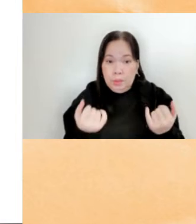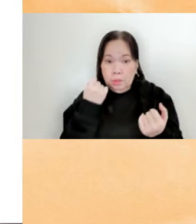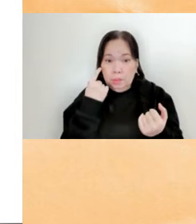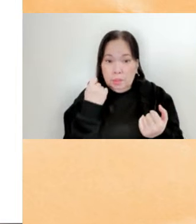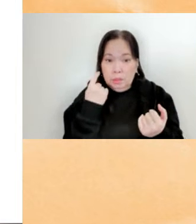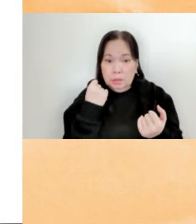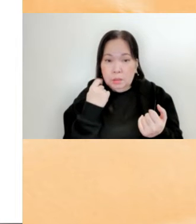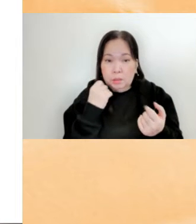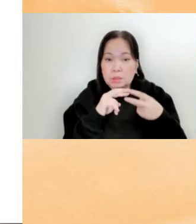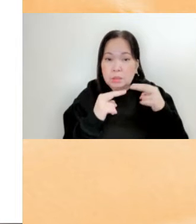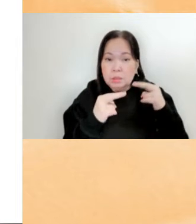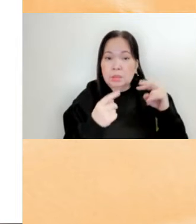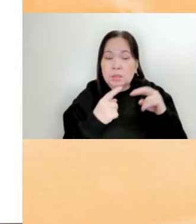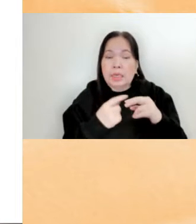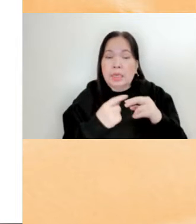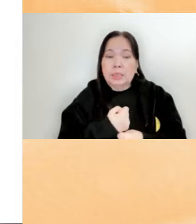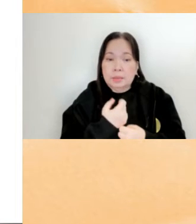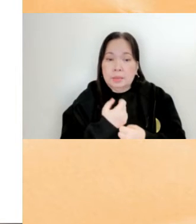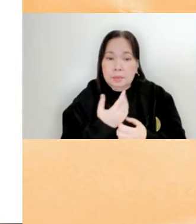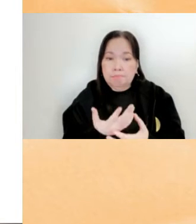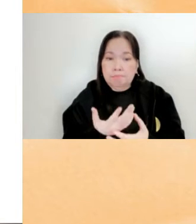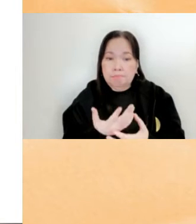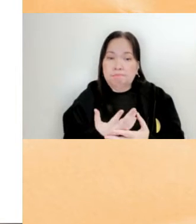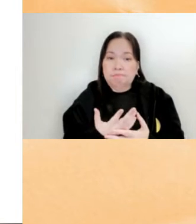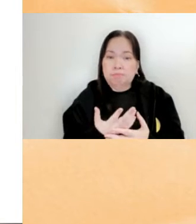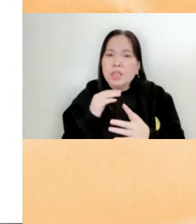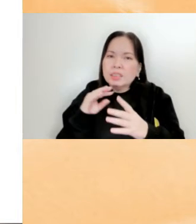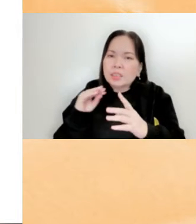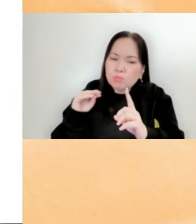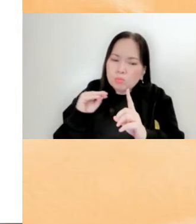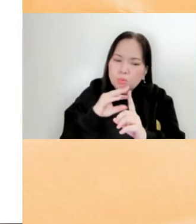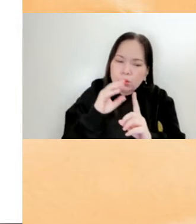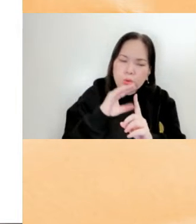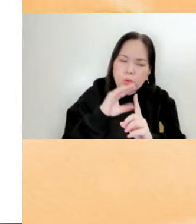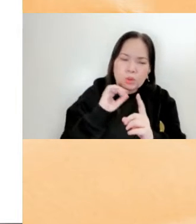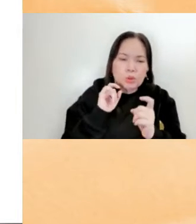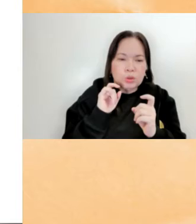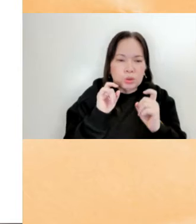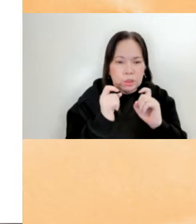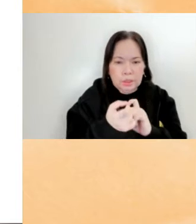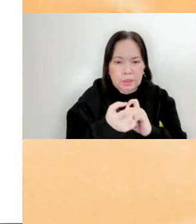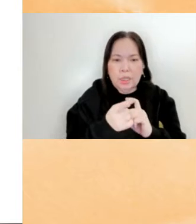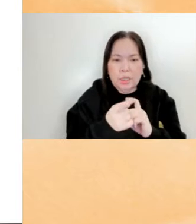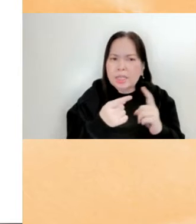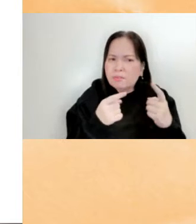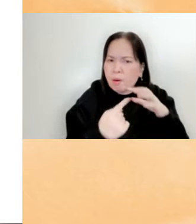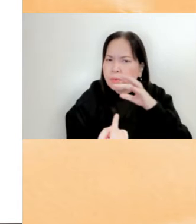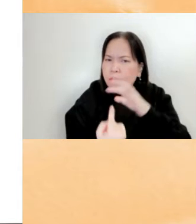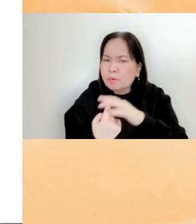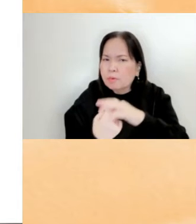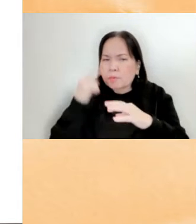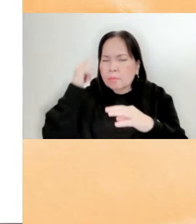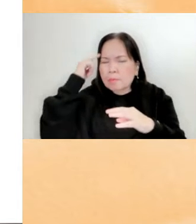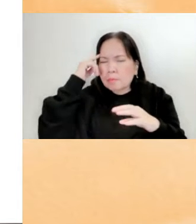gene expression can be modified by social interactions and that the presentation and symptoms of psychiatric disorders